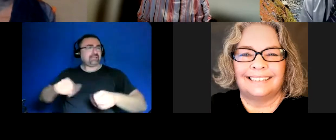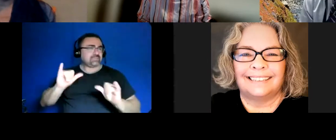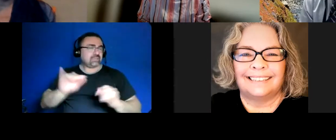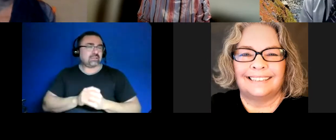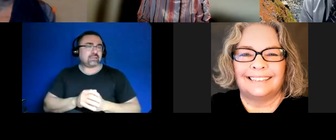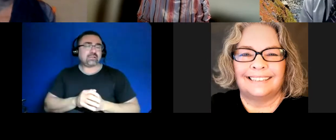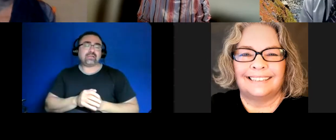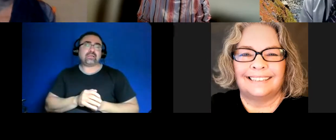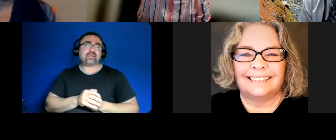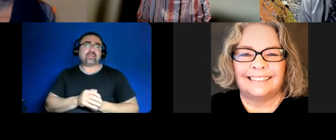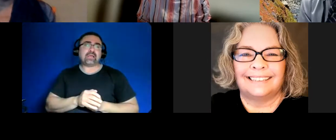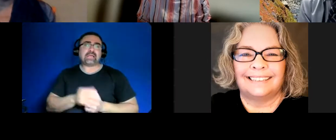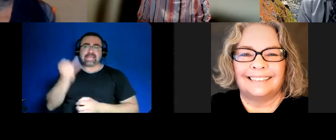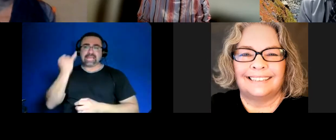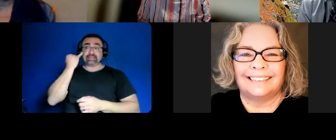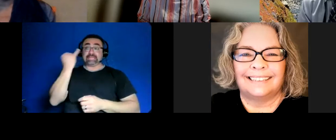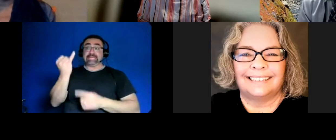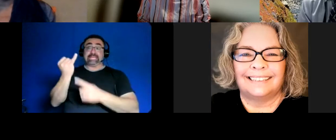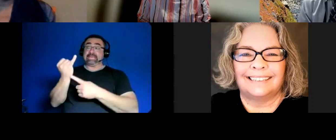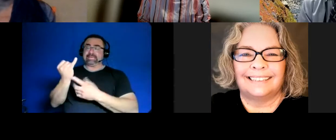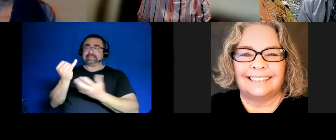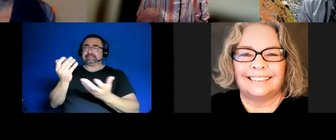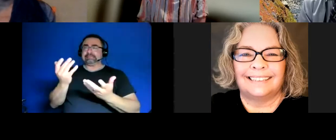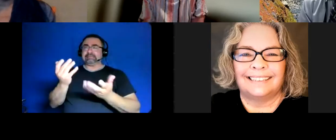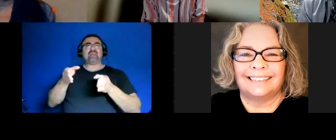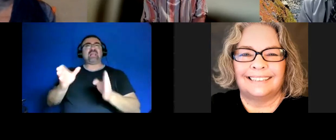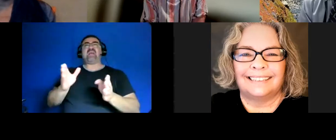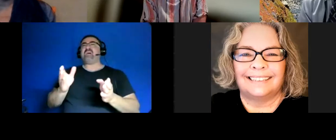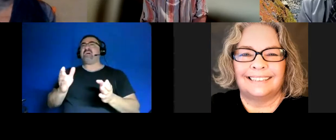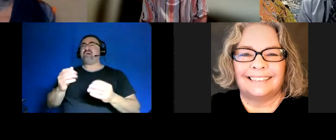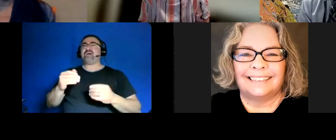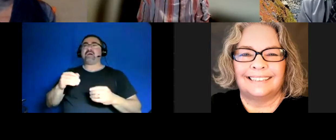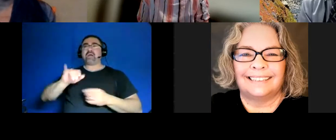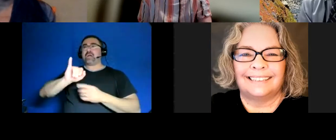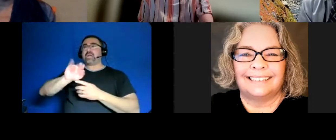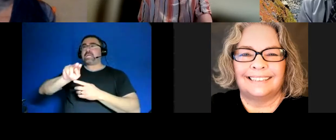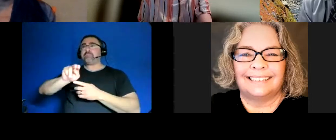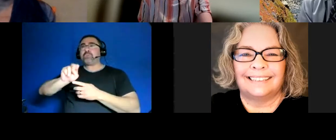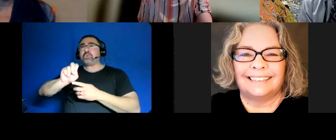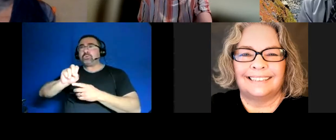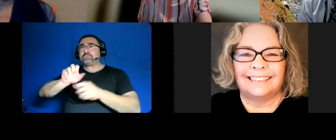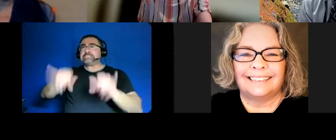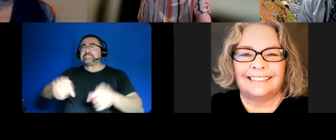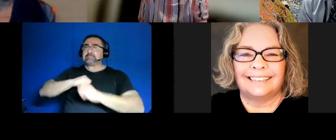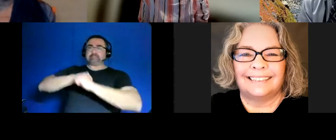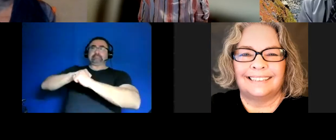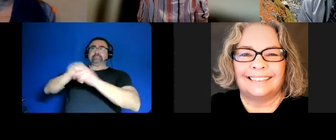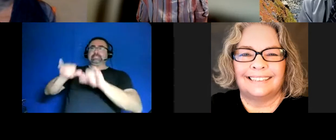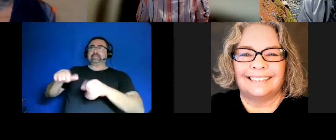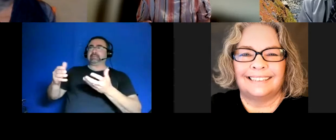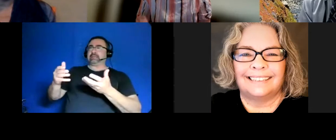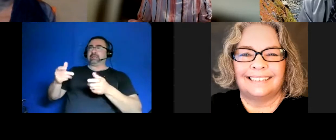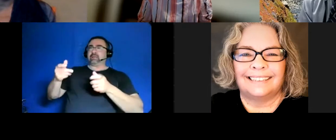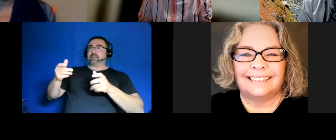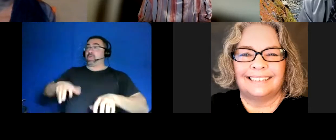I don't think that the idea of allowing your own immune system to take control